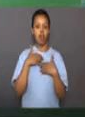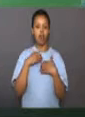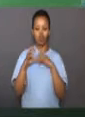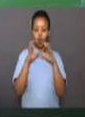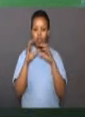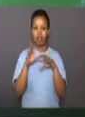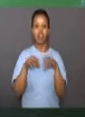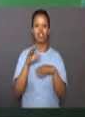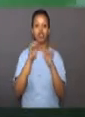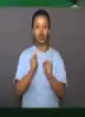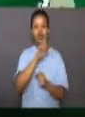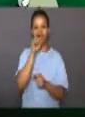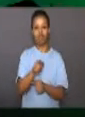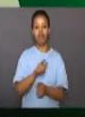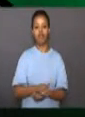your classmates.